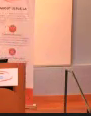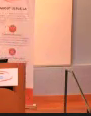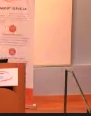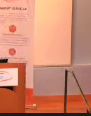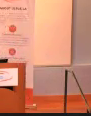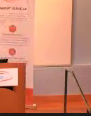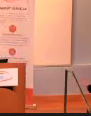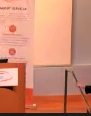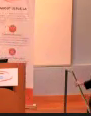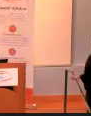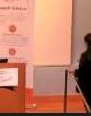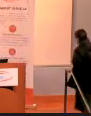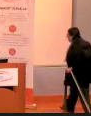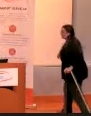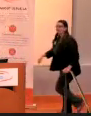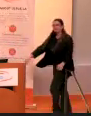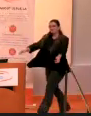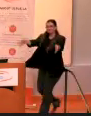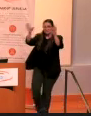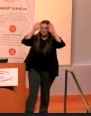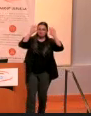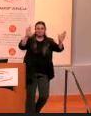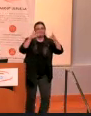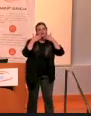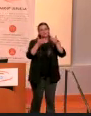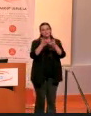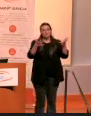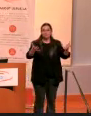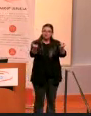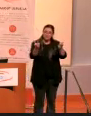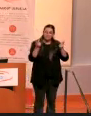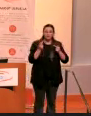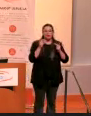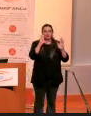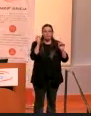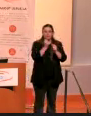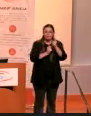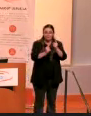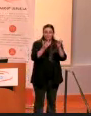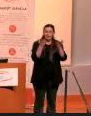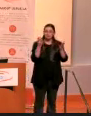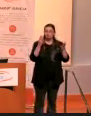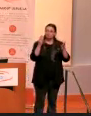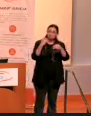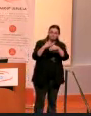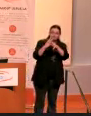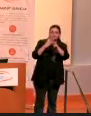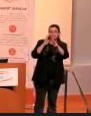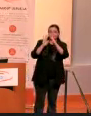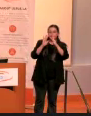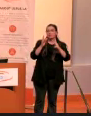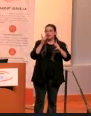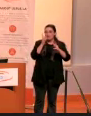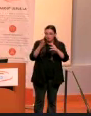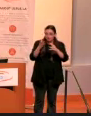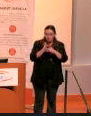Hi, everybody. Thank you so much for coming back after lunch. We hope everybody live streaming had a lunch break